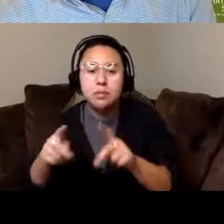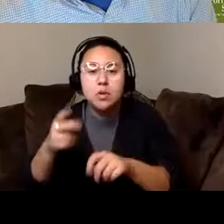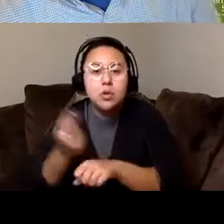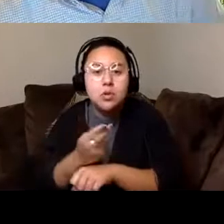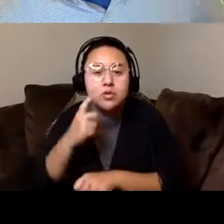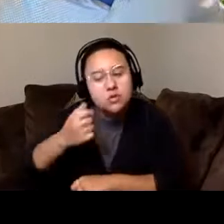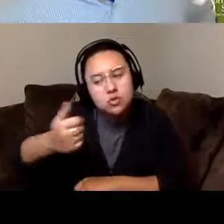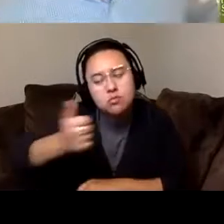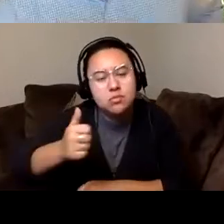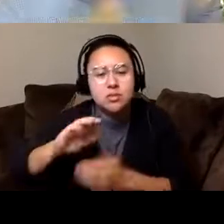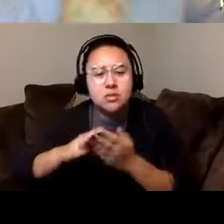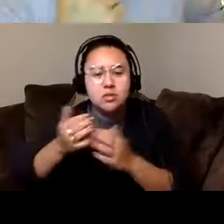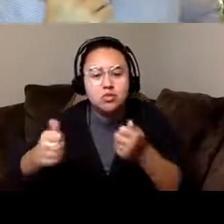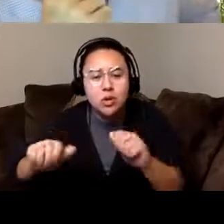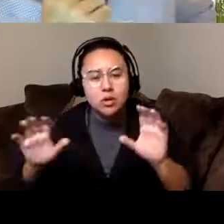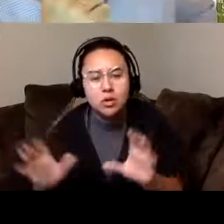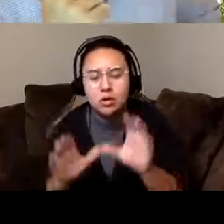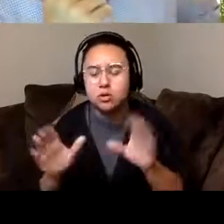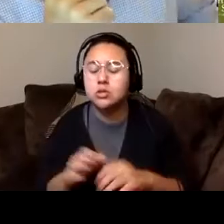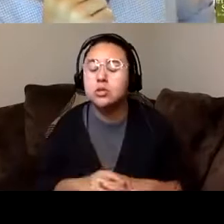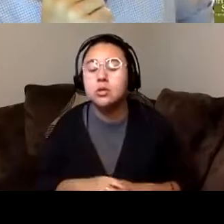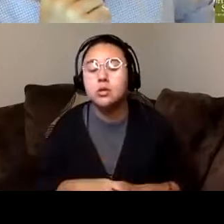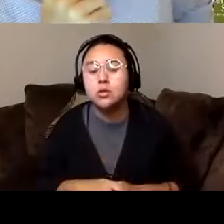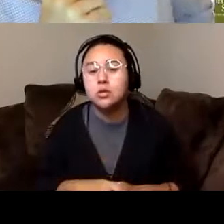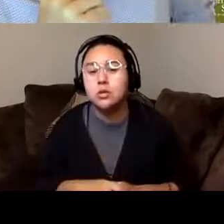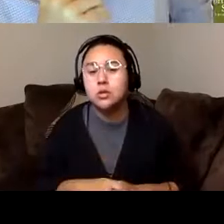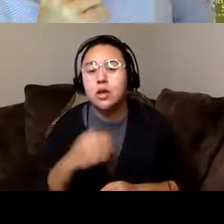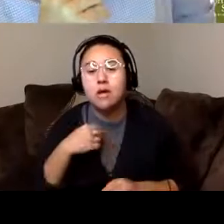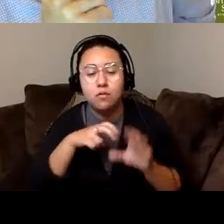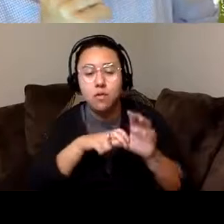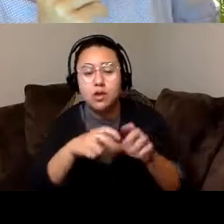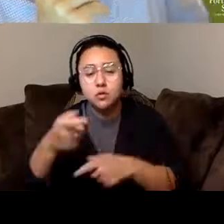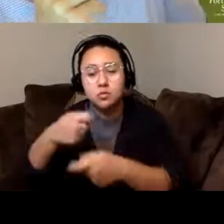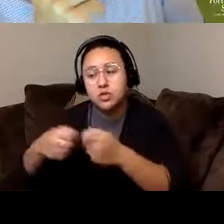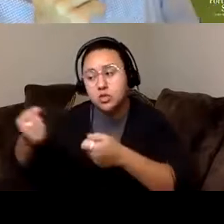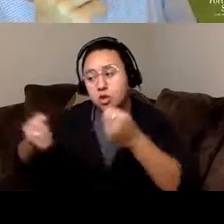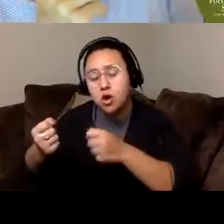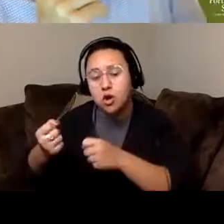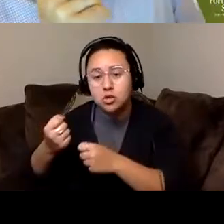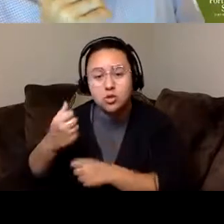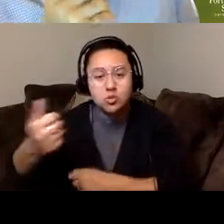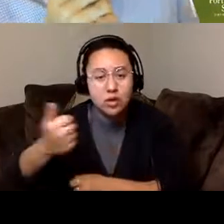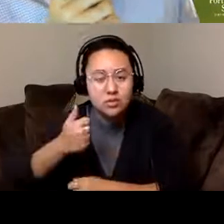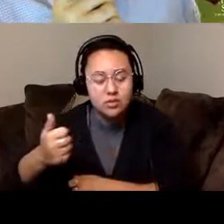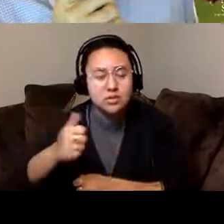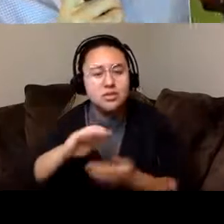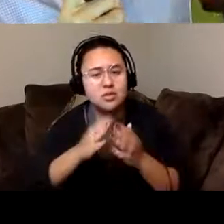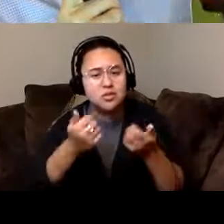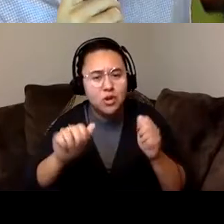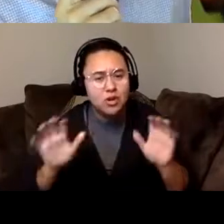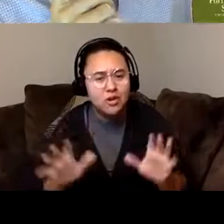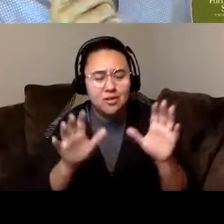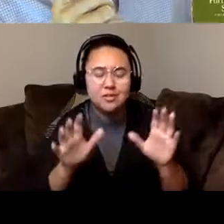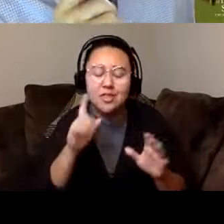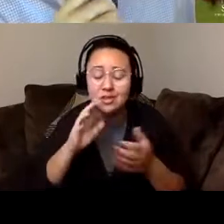and encourage? Are there rides that are replacing car trips that the city should really try to encourage? And so I think